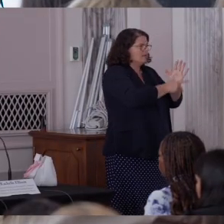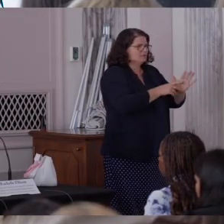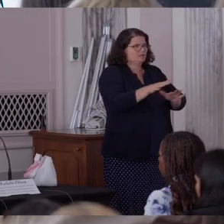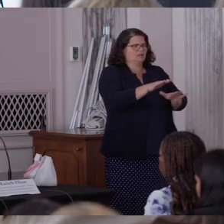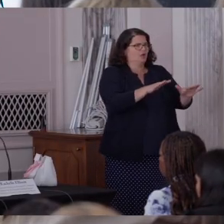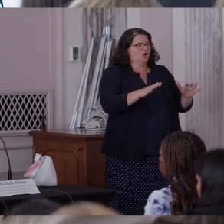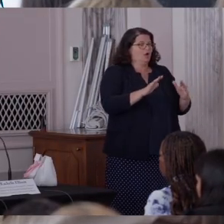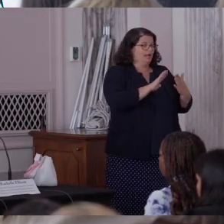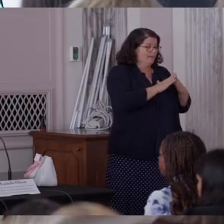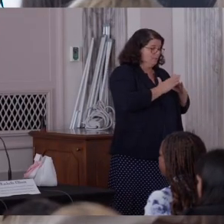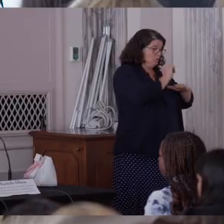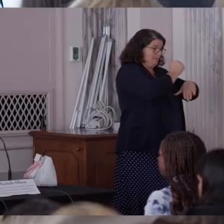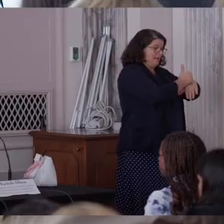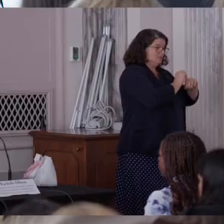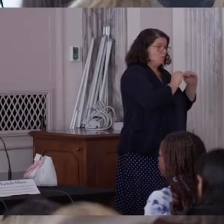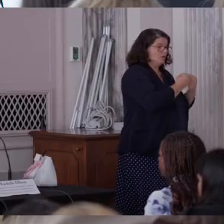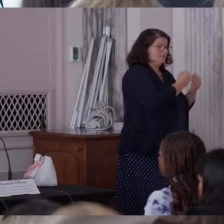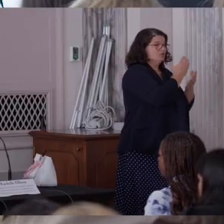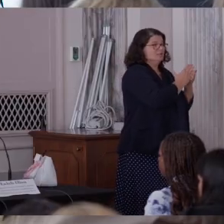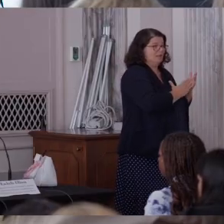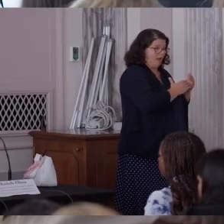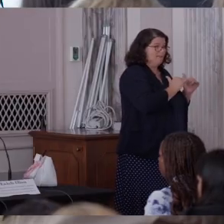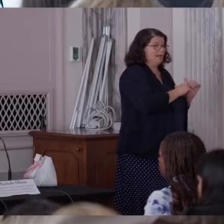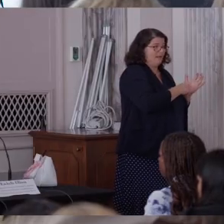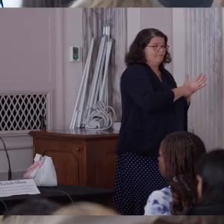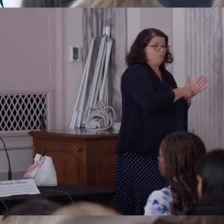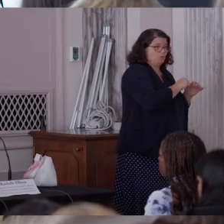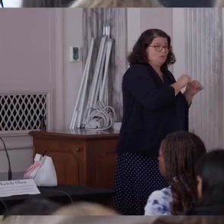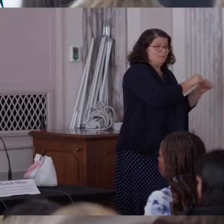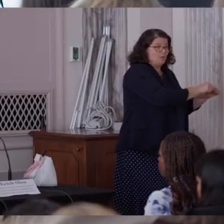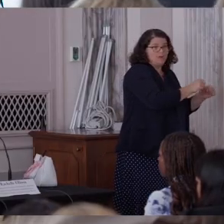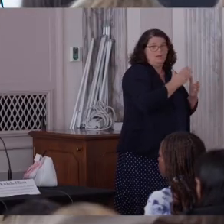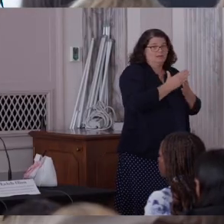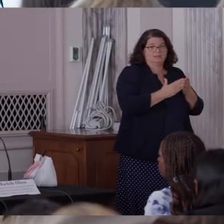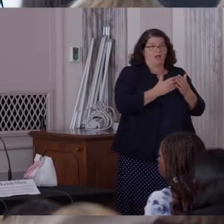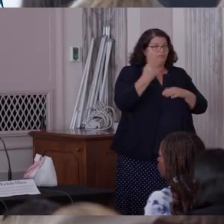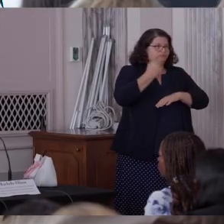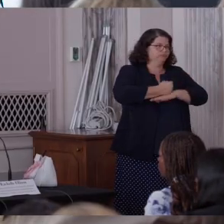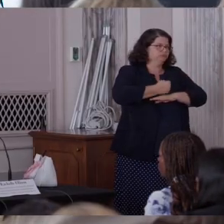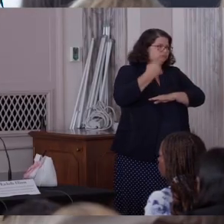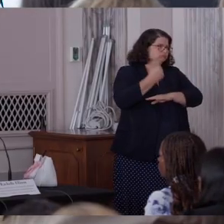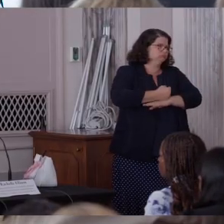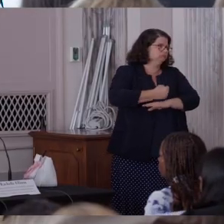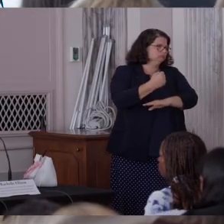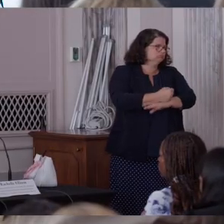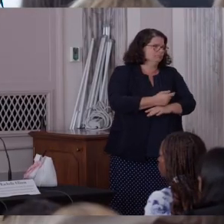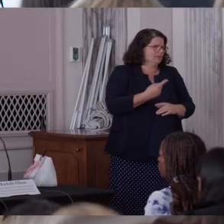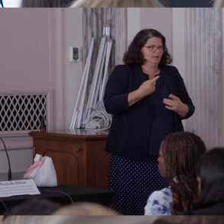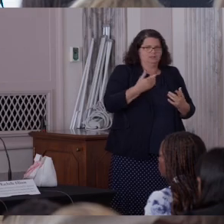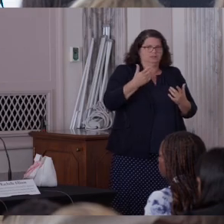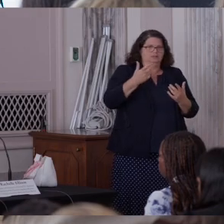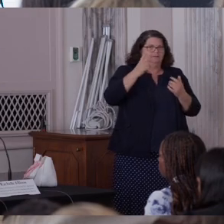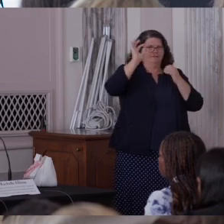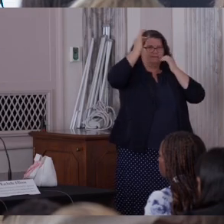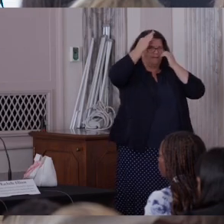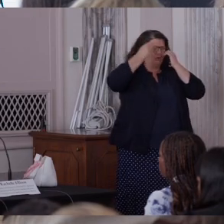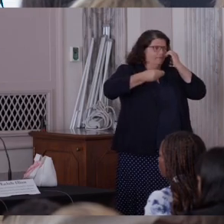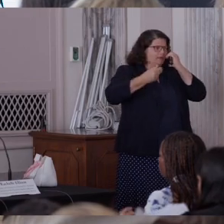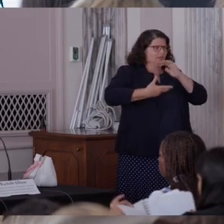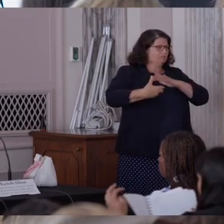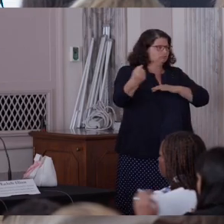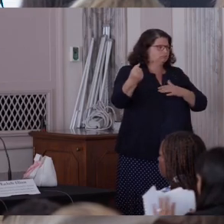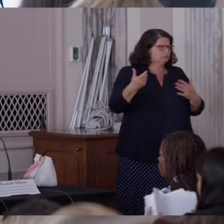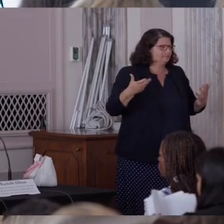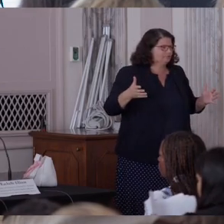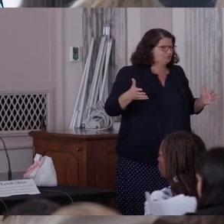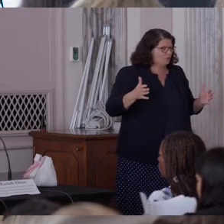organizations can still pay the rent, but a lot don't have the resources, and we're already starting to see people fall victim to that. So these